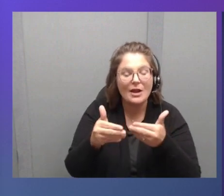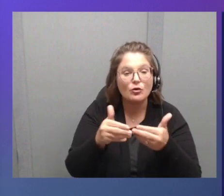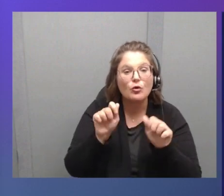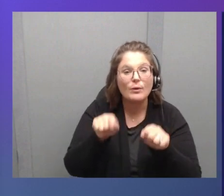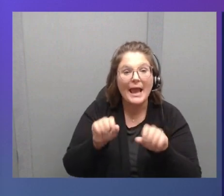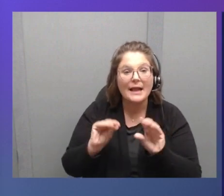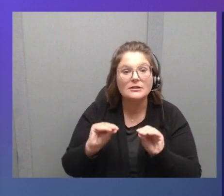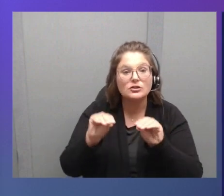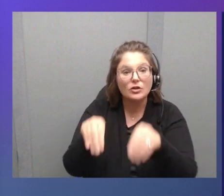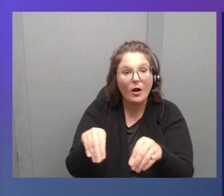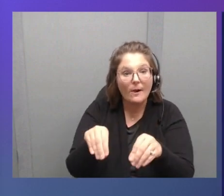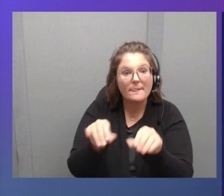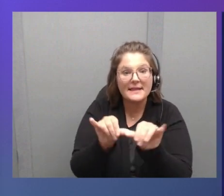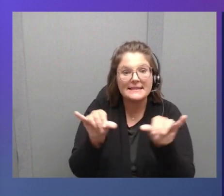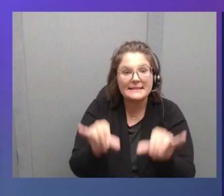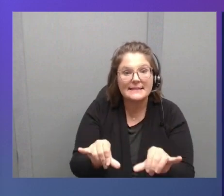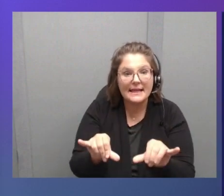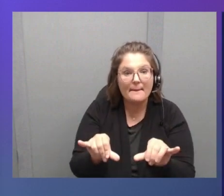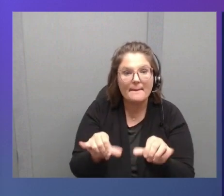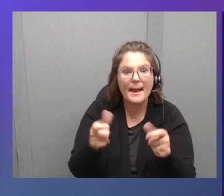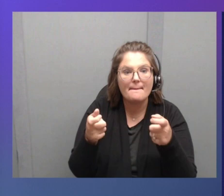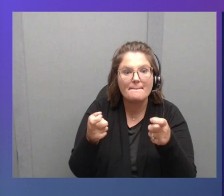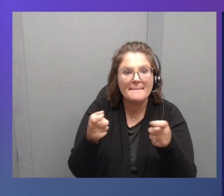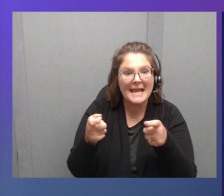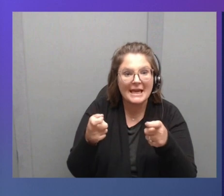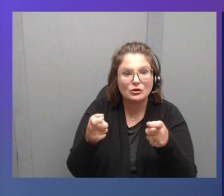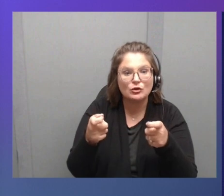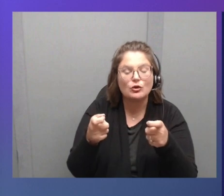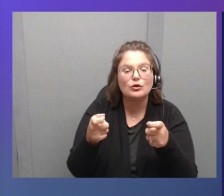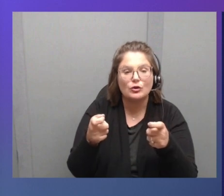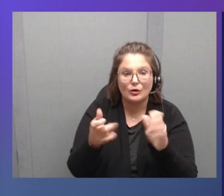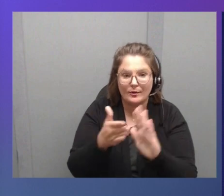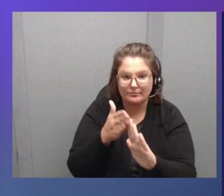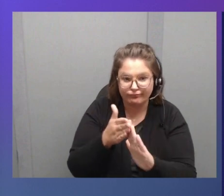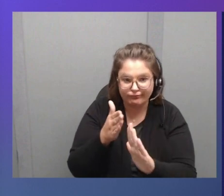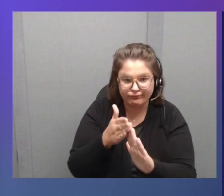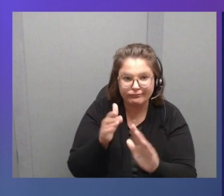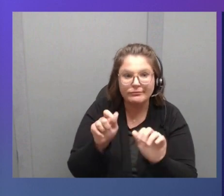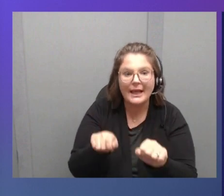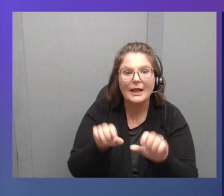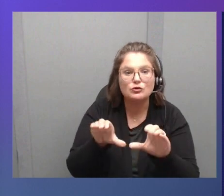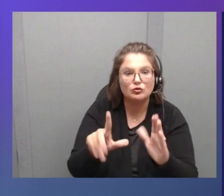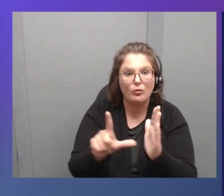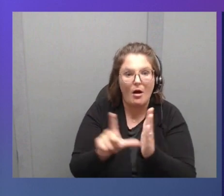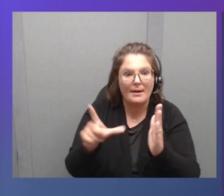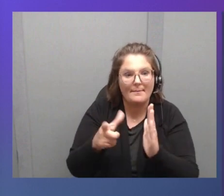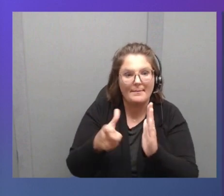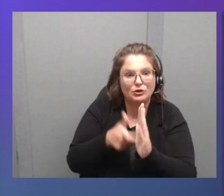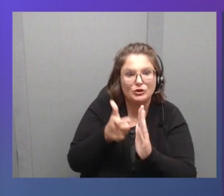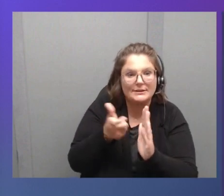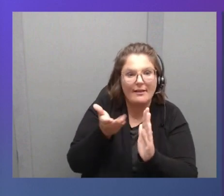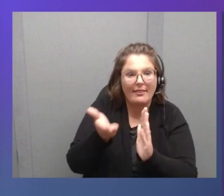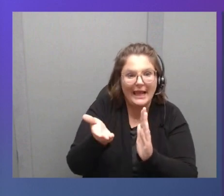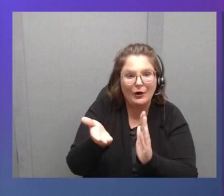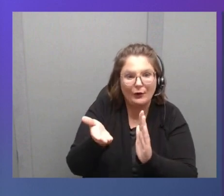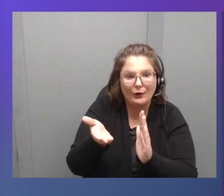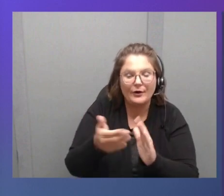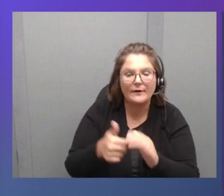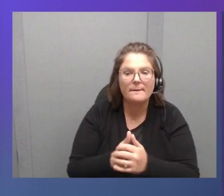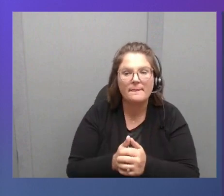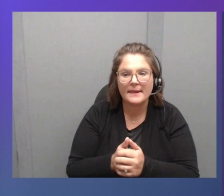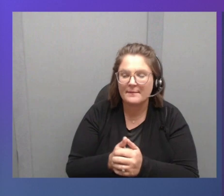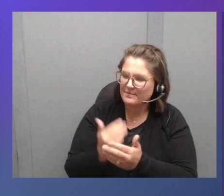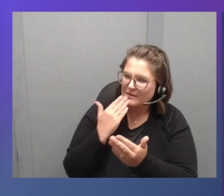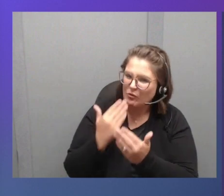you can remotely manage and perform operations and automation on that node. Well, I think that's a key point to hammer home,